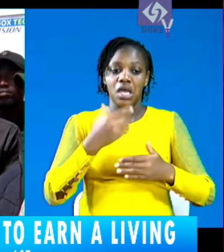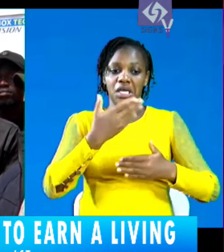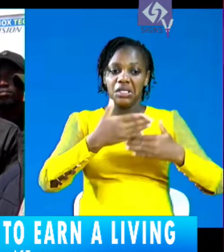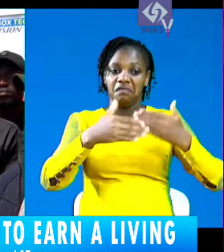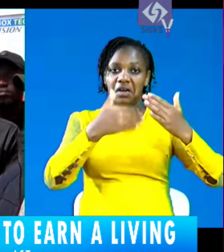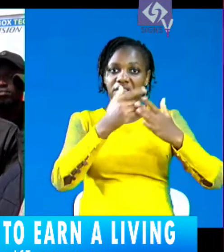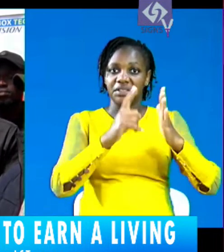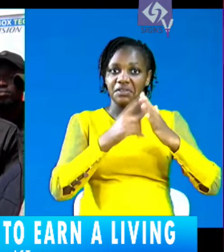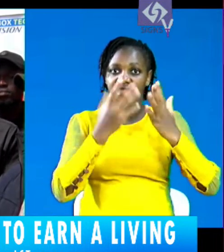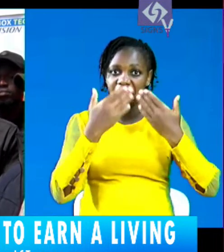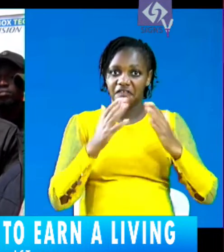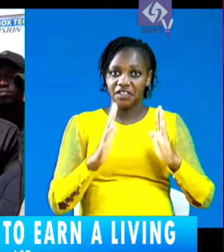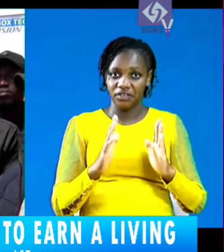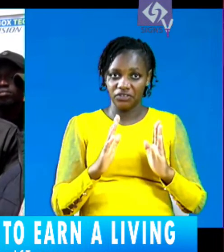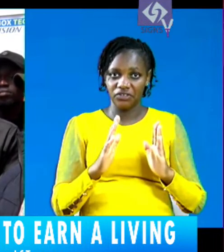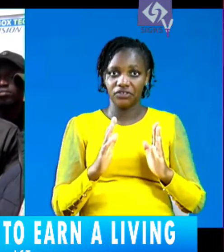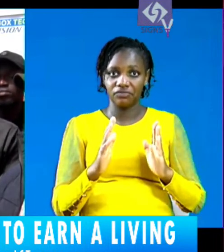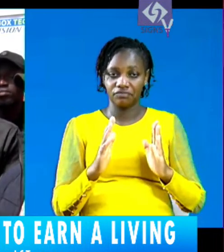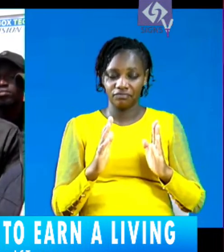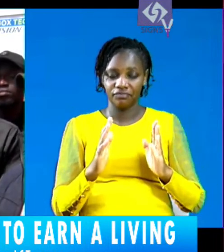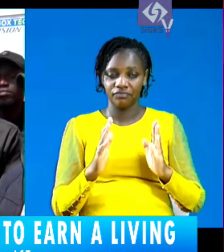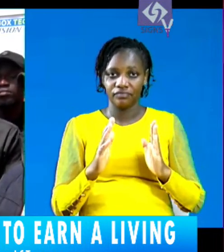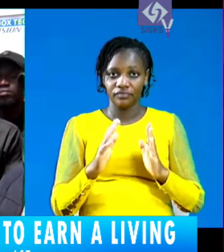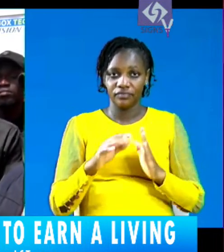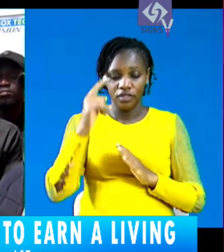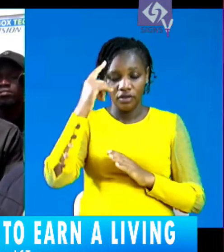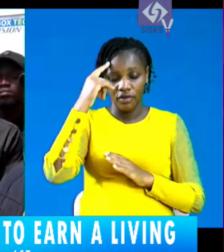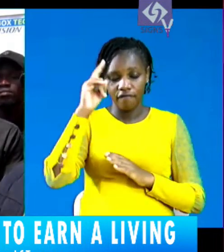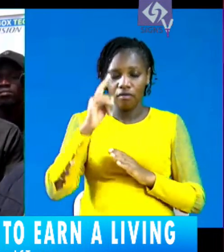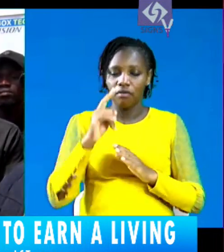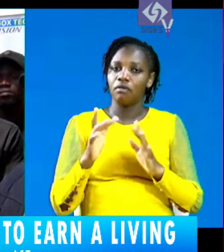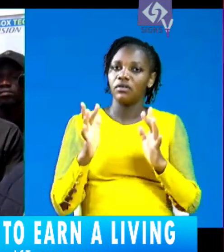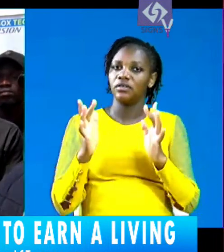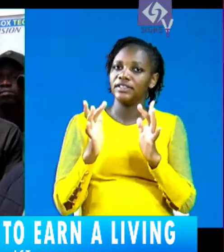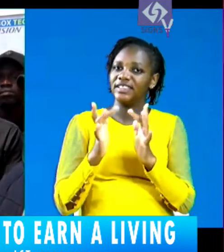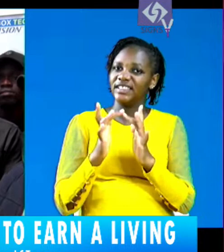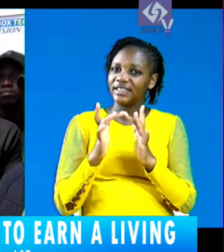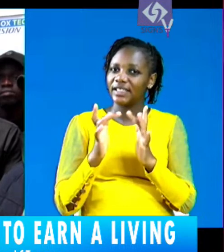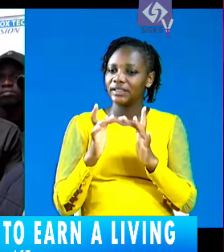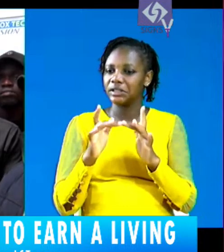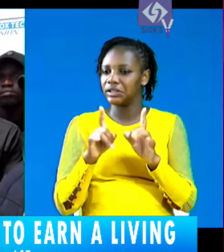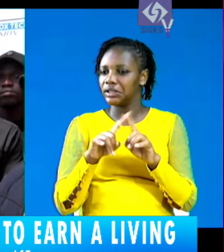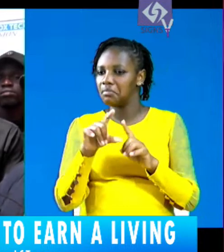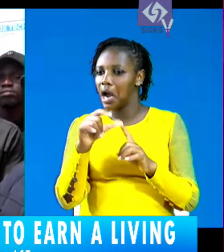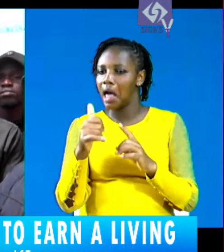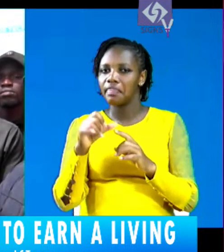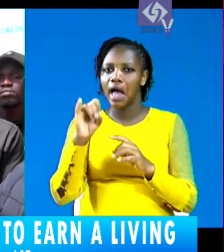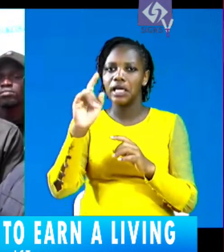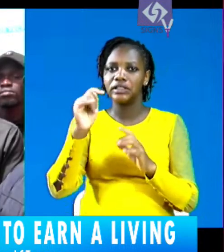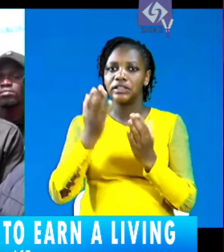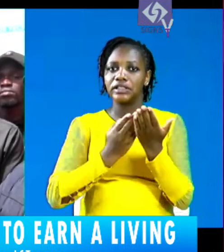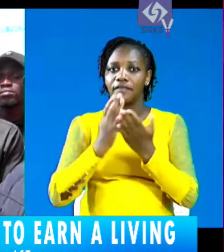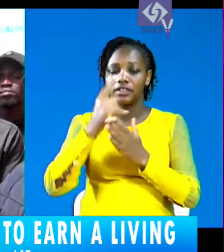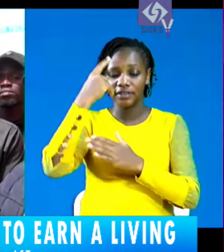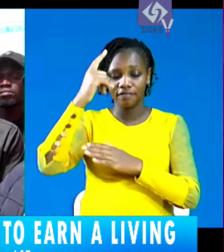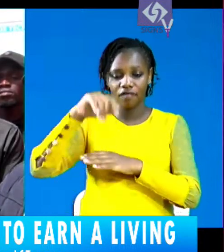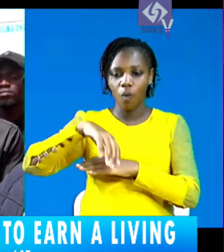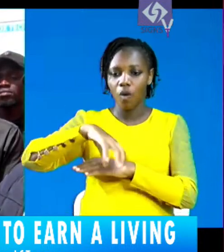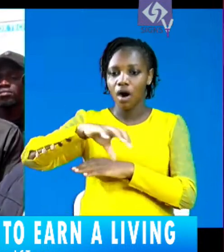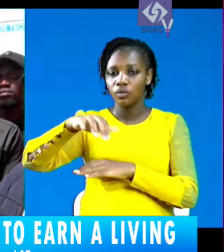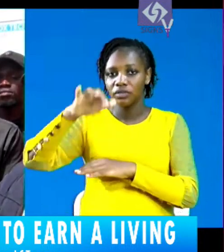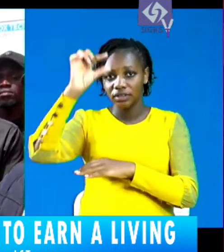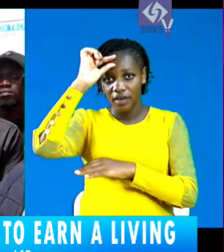are going to be laying infrastructure for provision of internet and other services, IT services for the county government